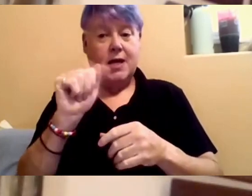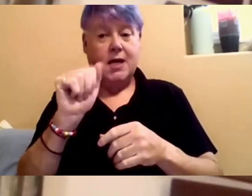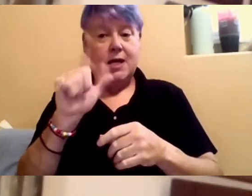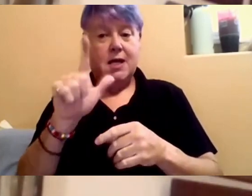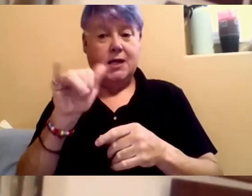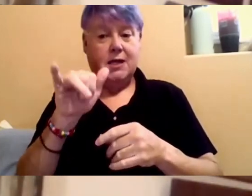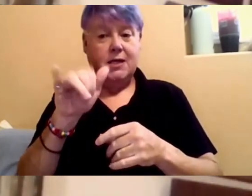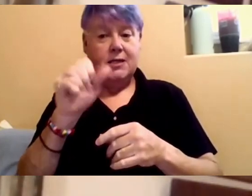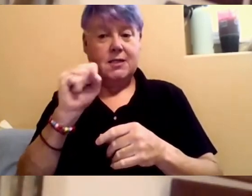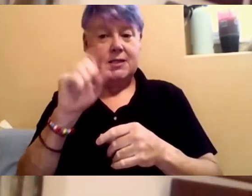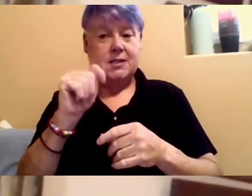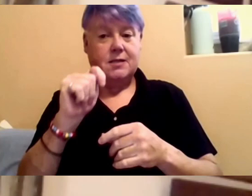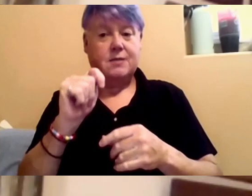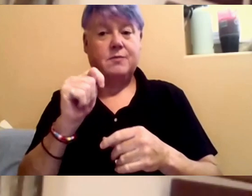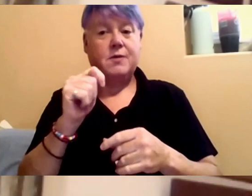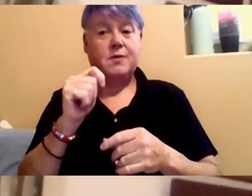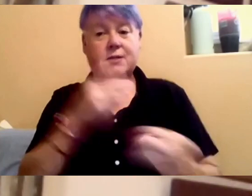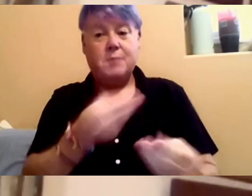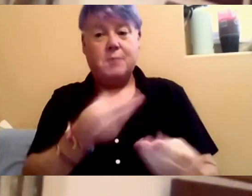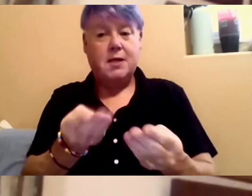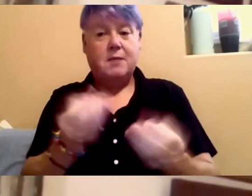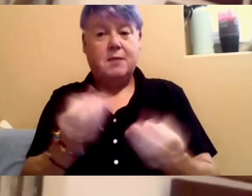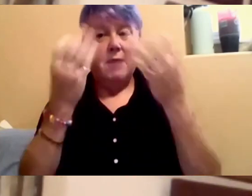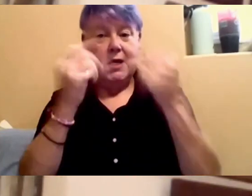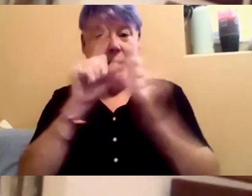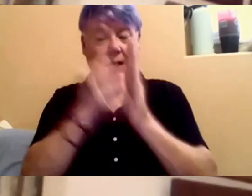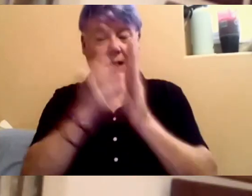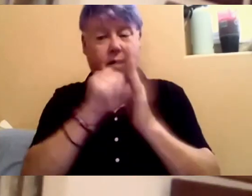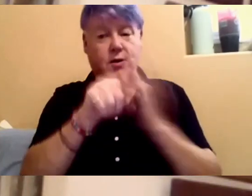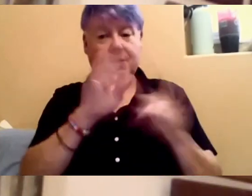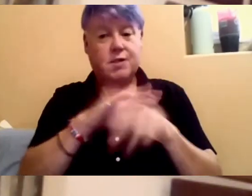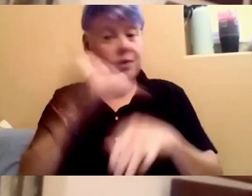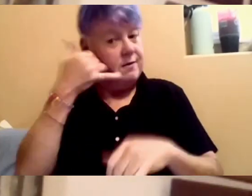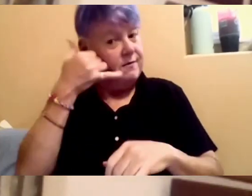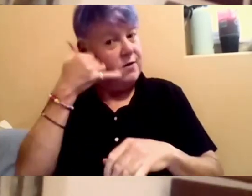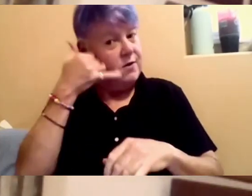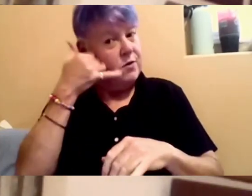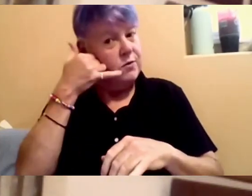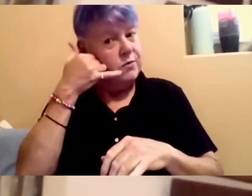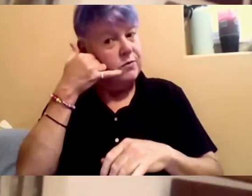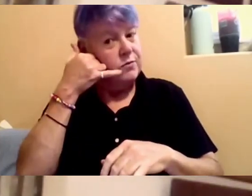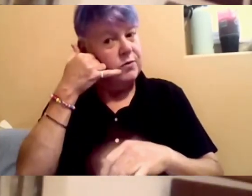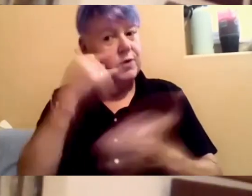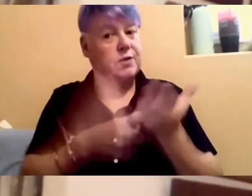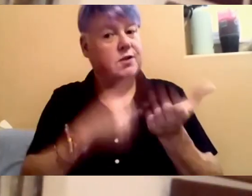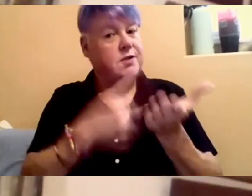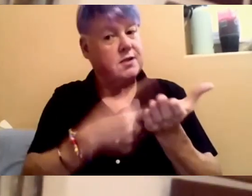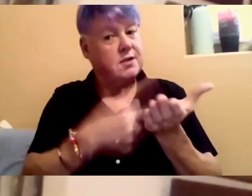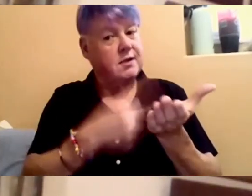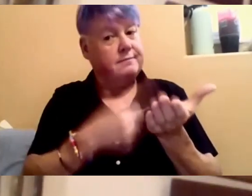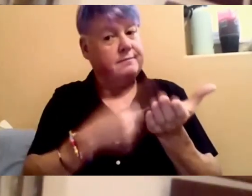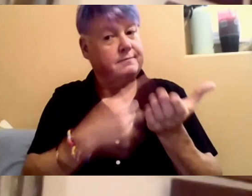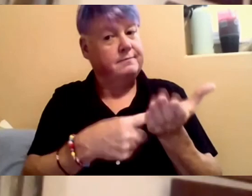many, many hours on the phone discussing what the consequences